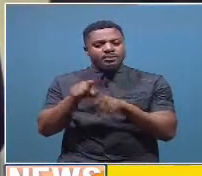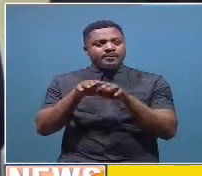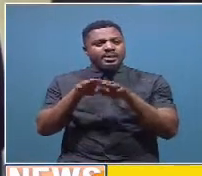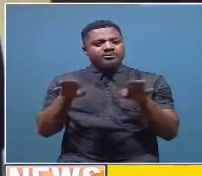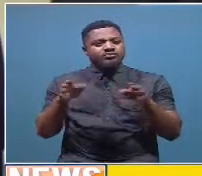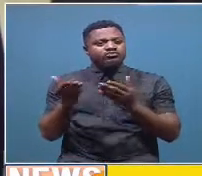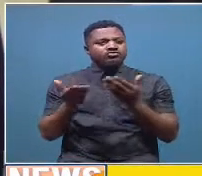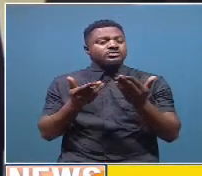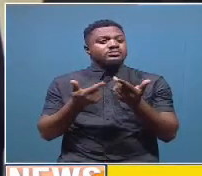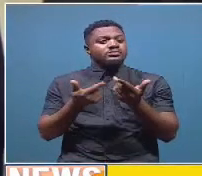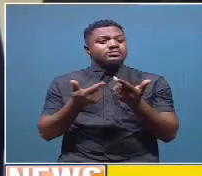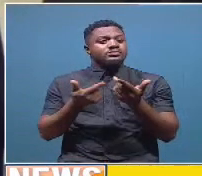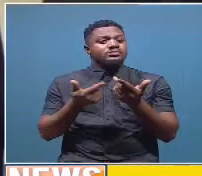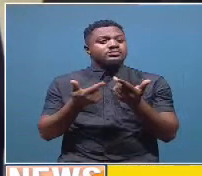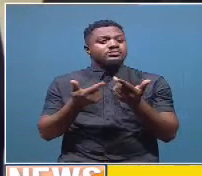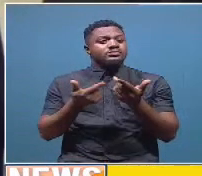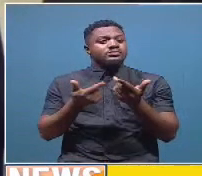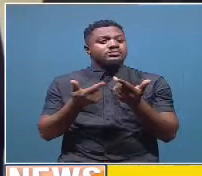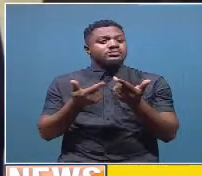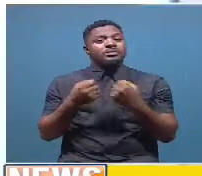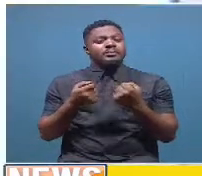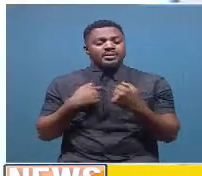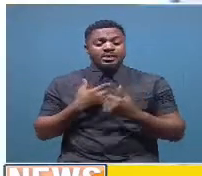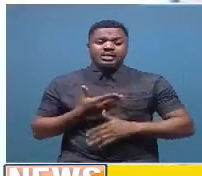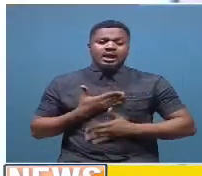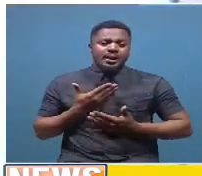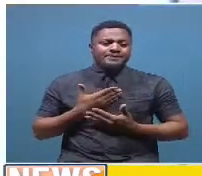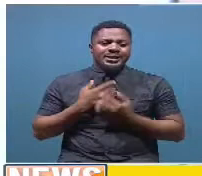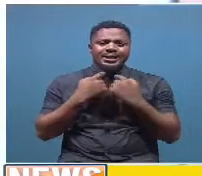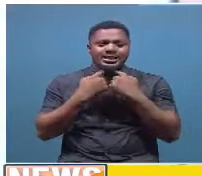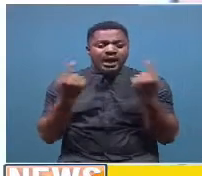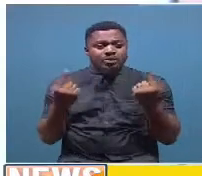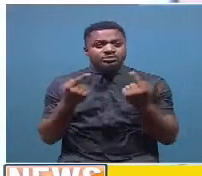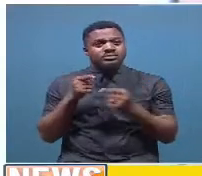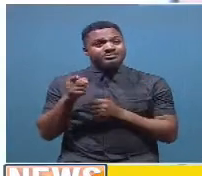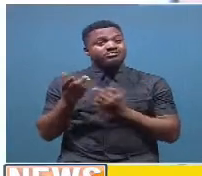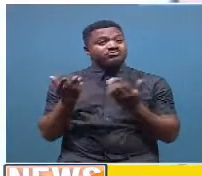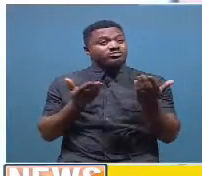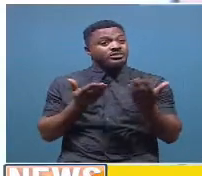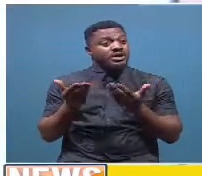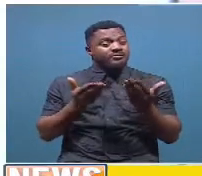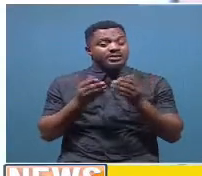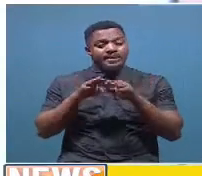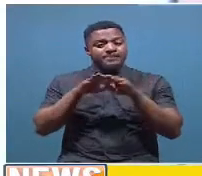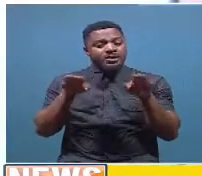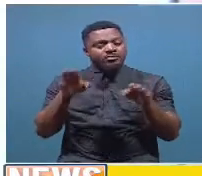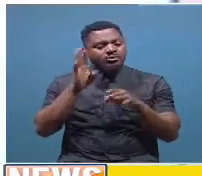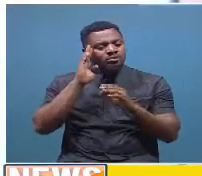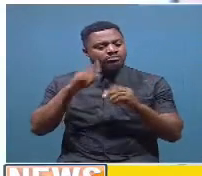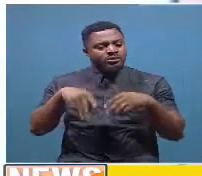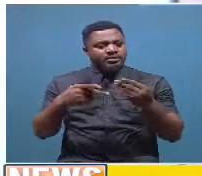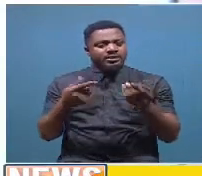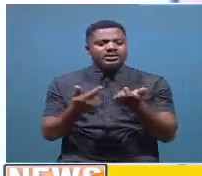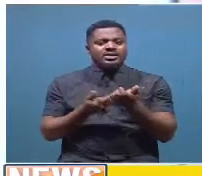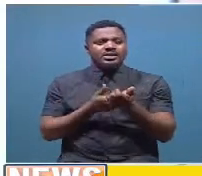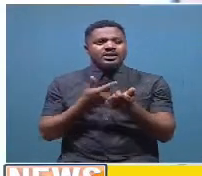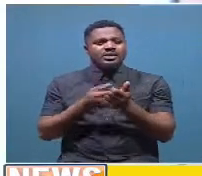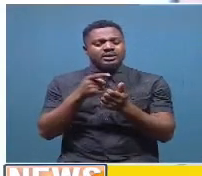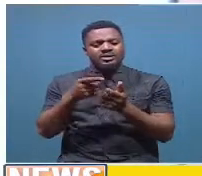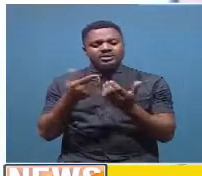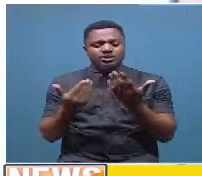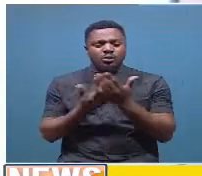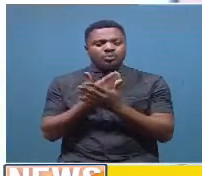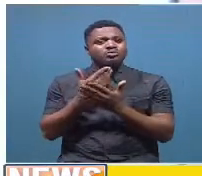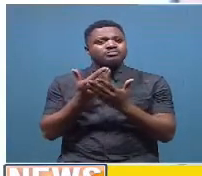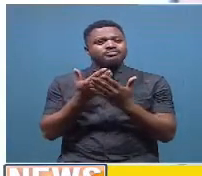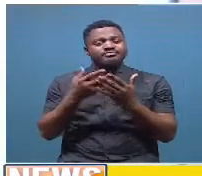serve Ghanaians conveniently. Announced that the service and platform will provide Ghanaians with this electronic